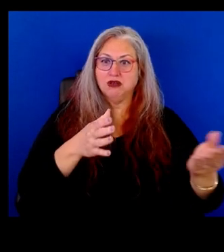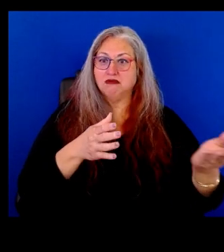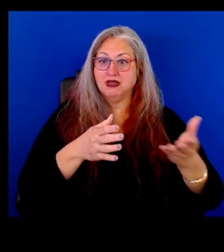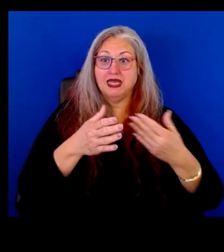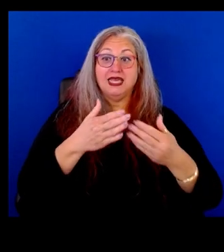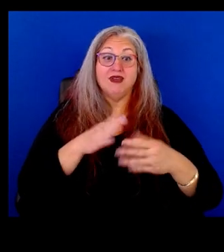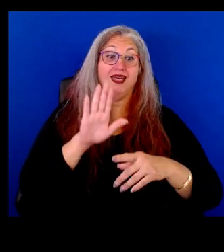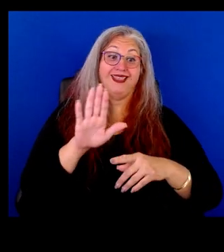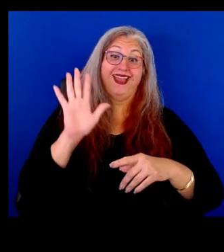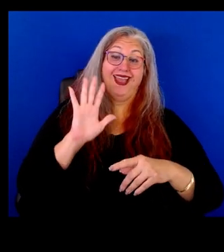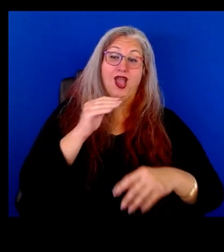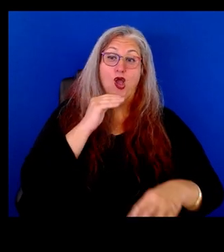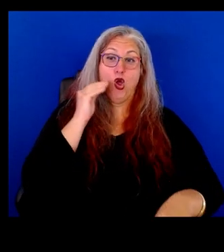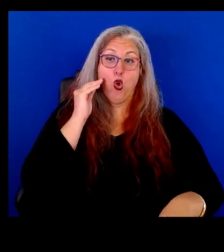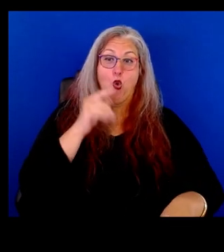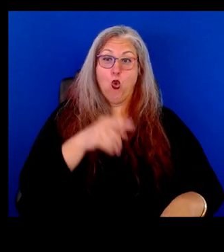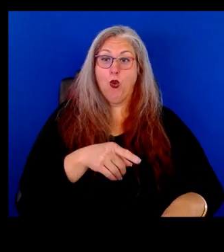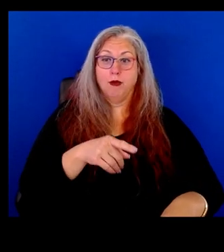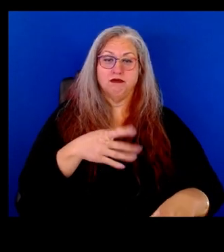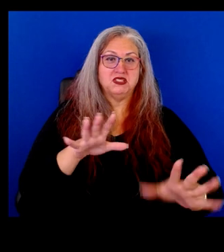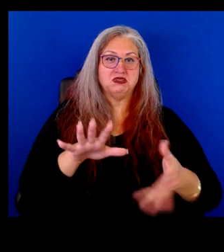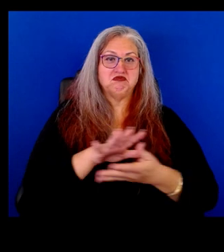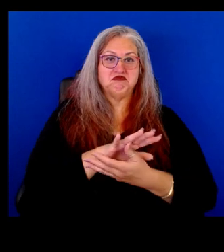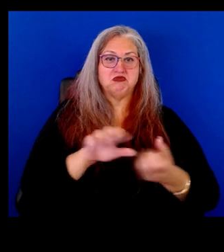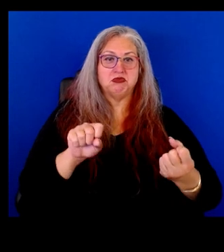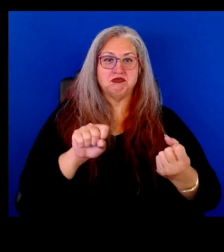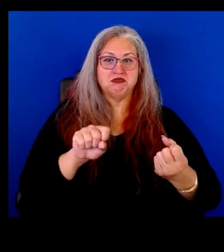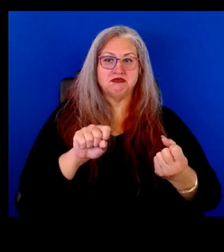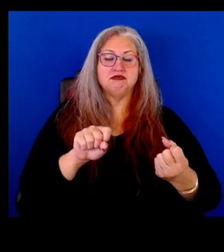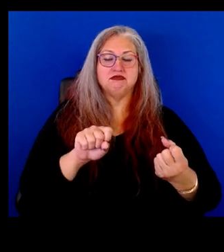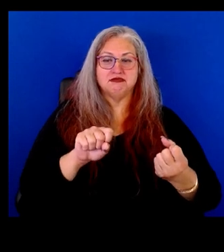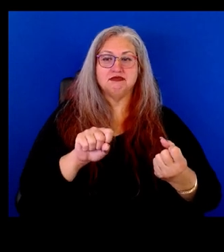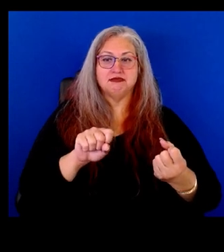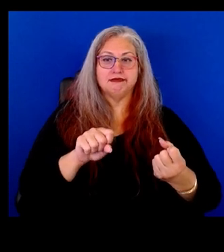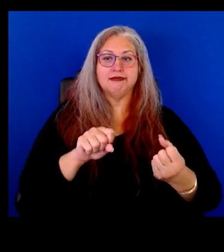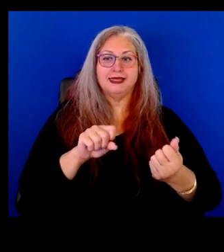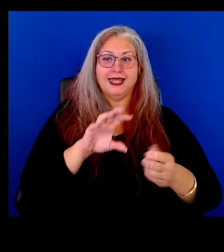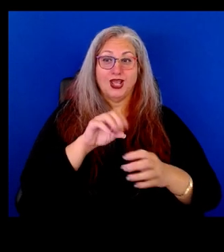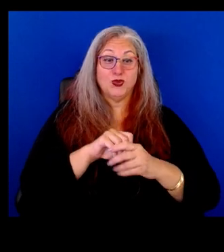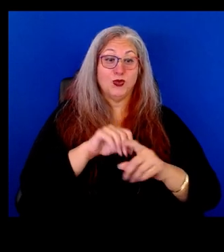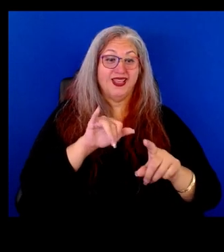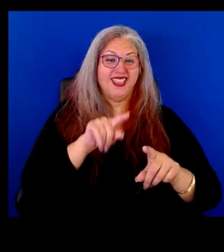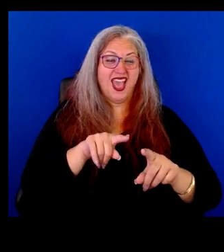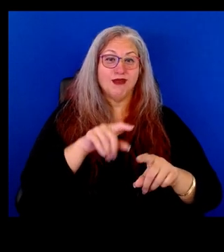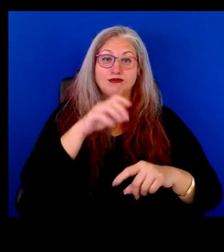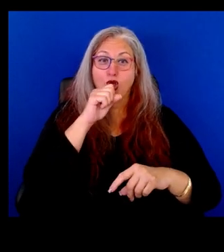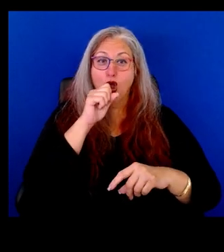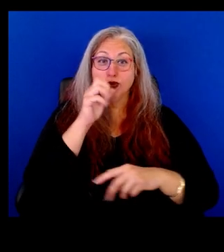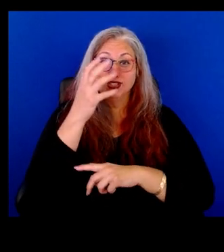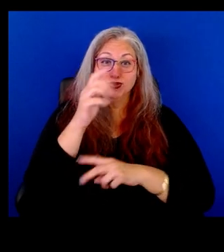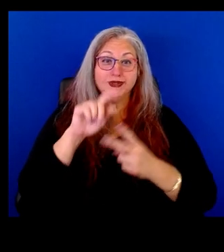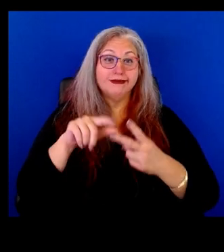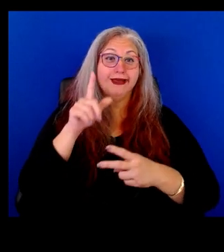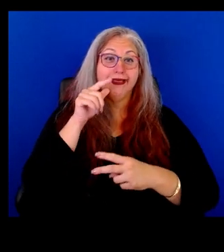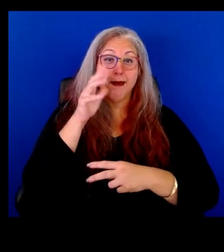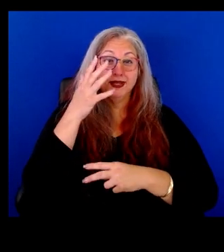even their home was destroyed. This included the orange tree,